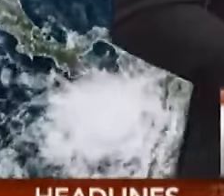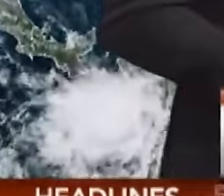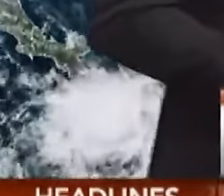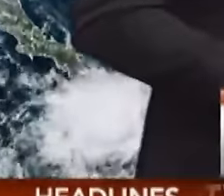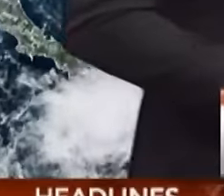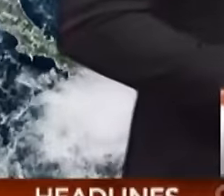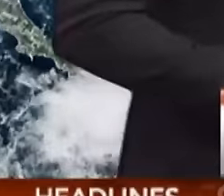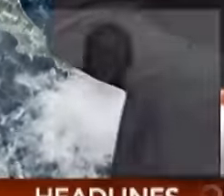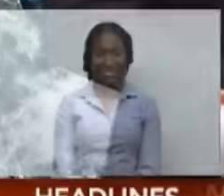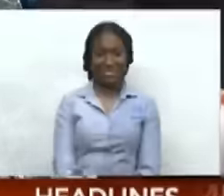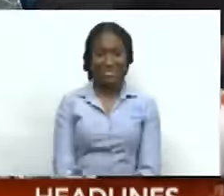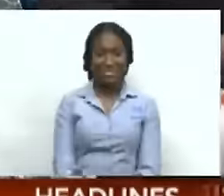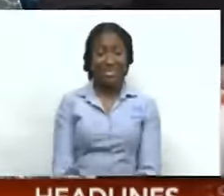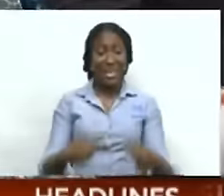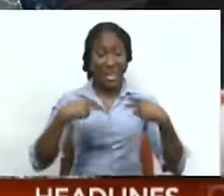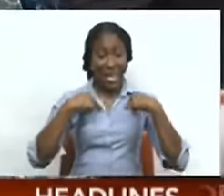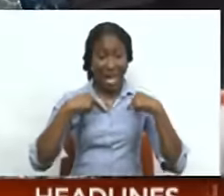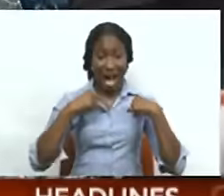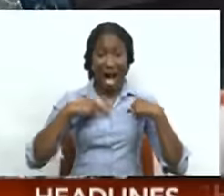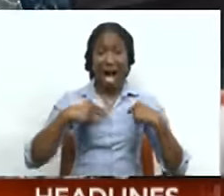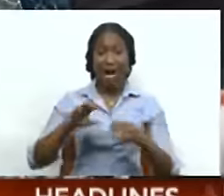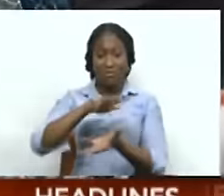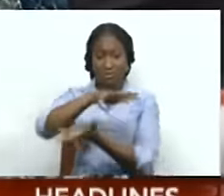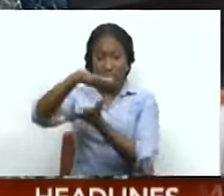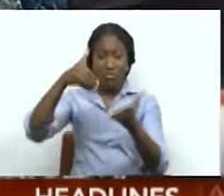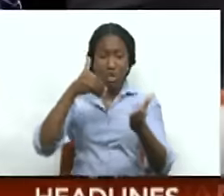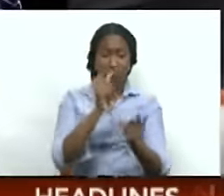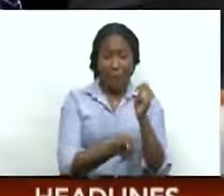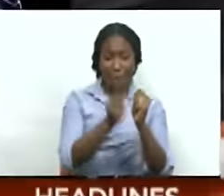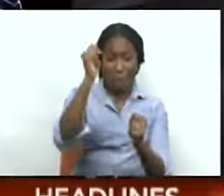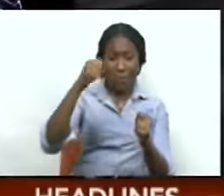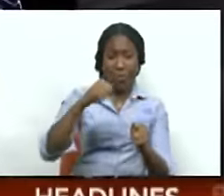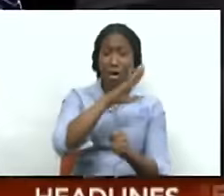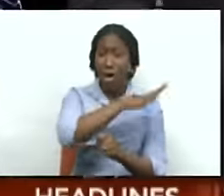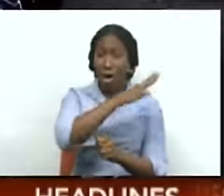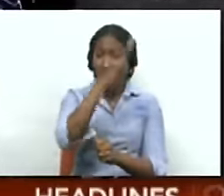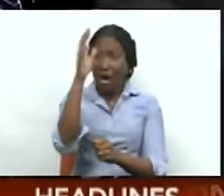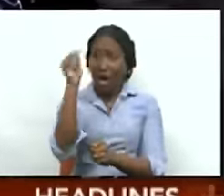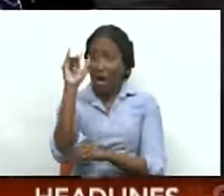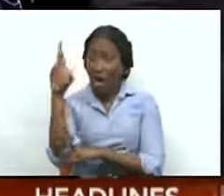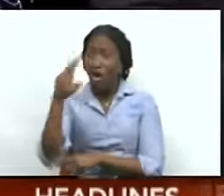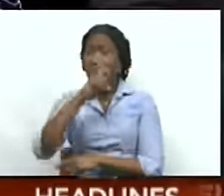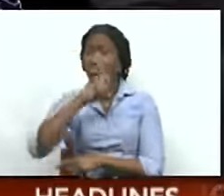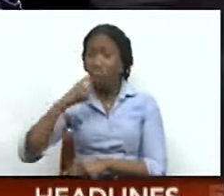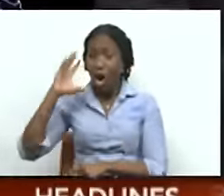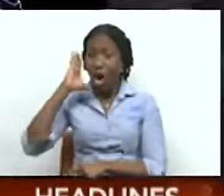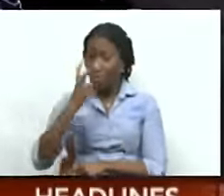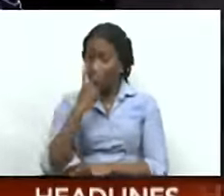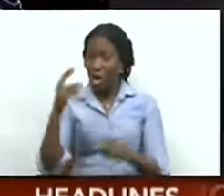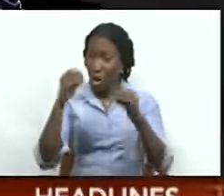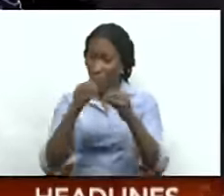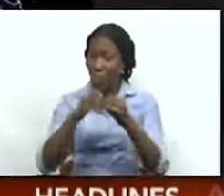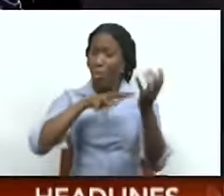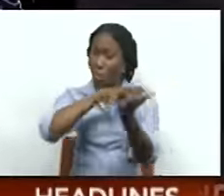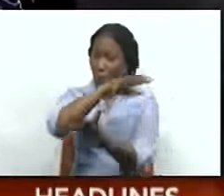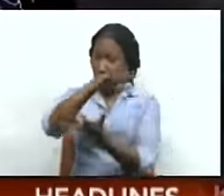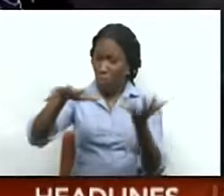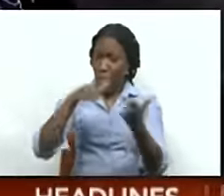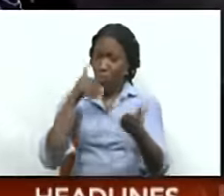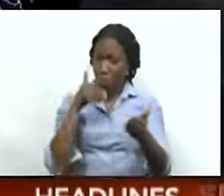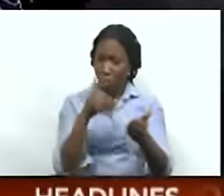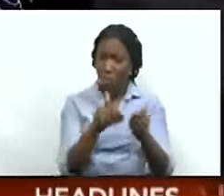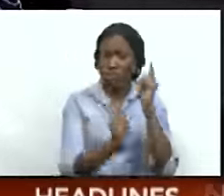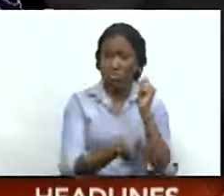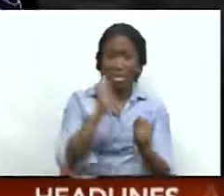Tobago. We have a dry air mass in place for the next 24 hours. We will be seeing an increase in moisture moving towards Trinidad and Tobago